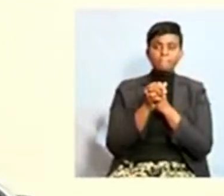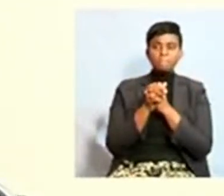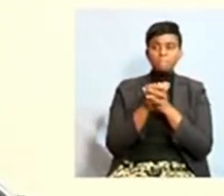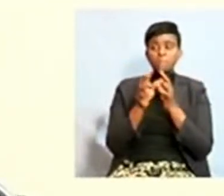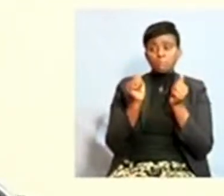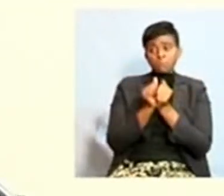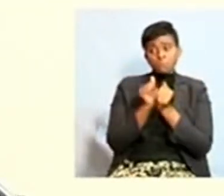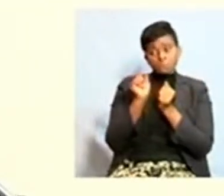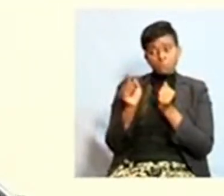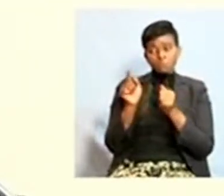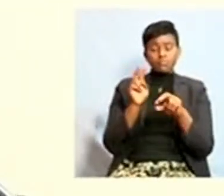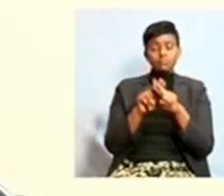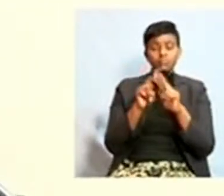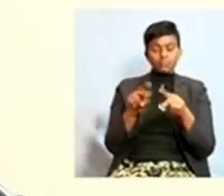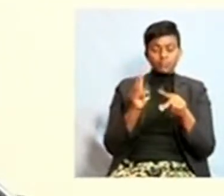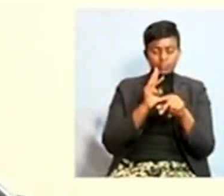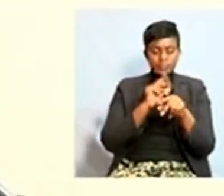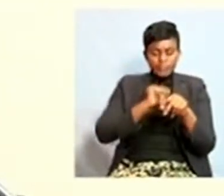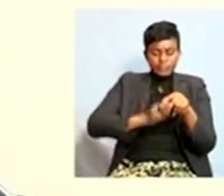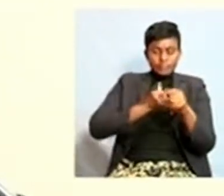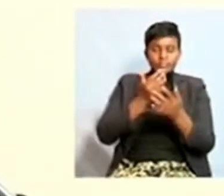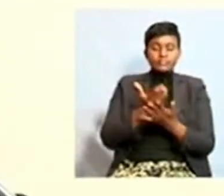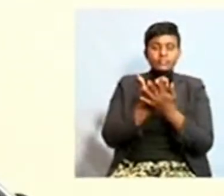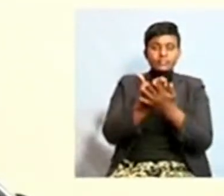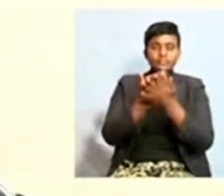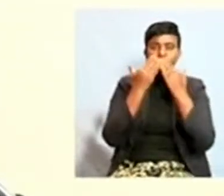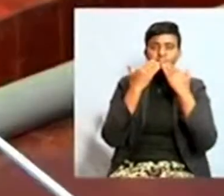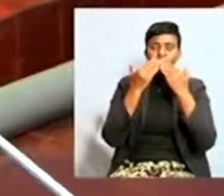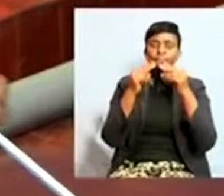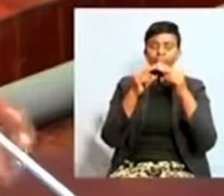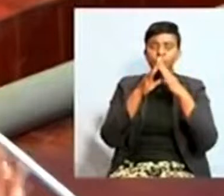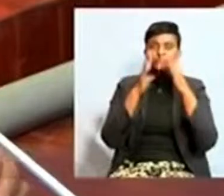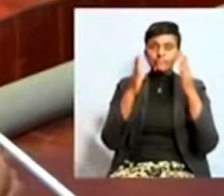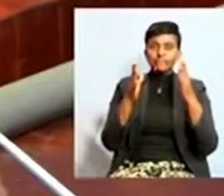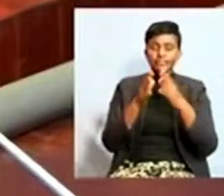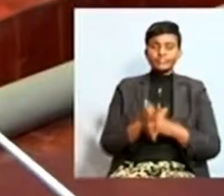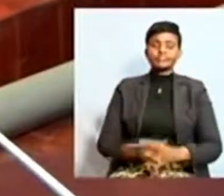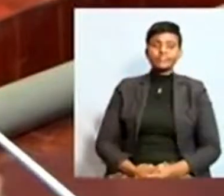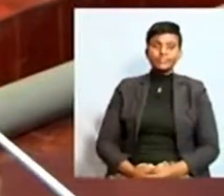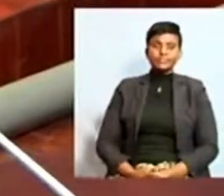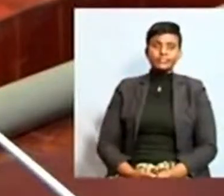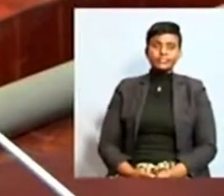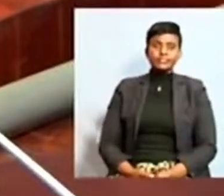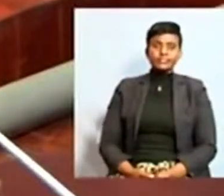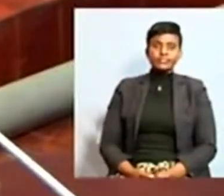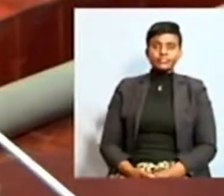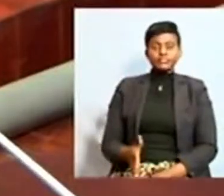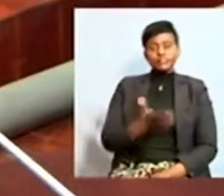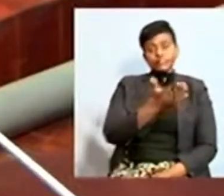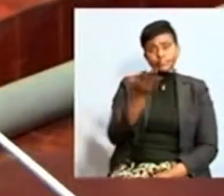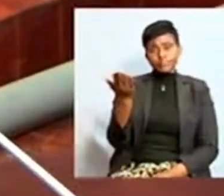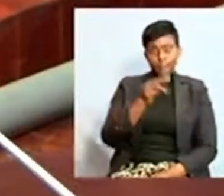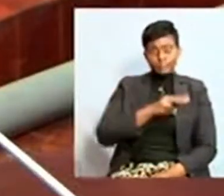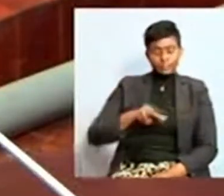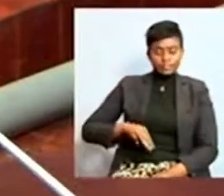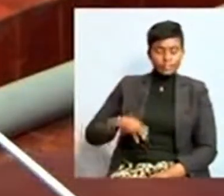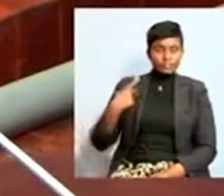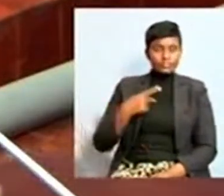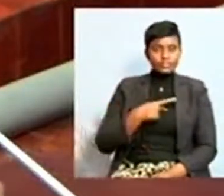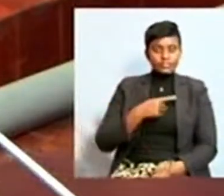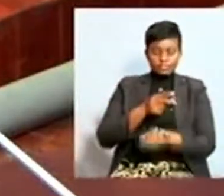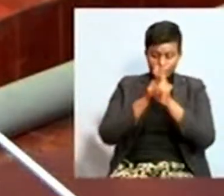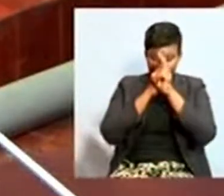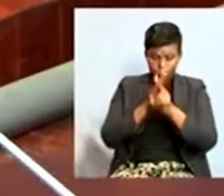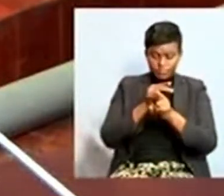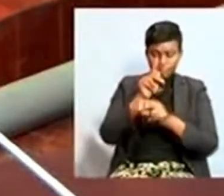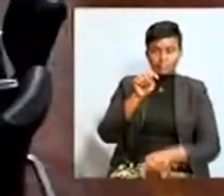With this, Chair, we submit, and thank you very much. Thank you very much. Members of Parliament, you may... Honorable